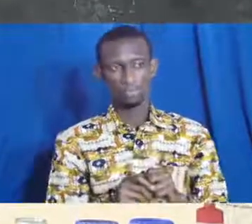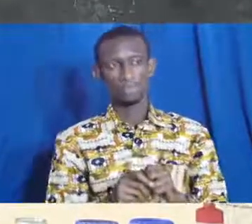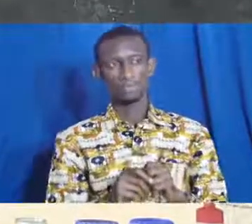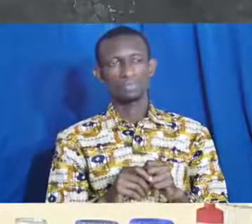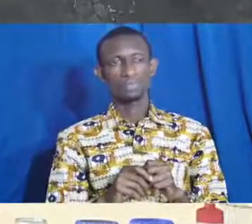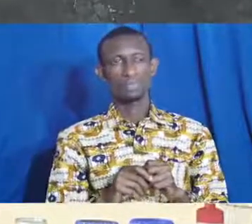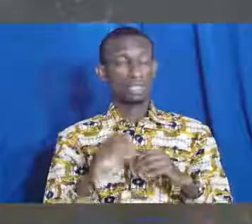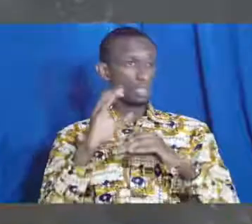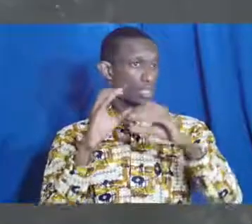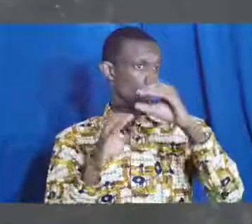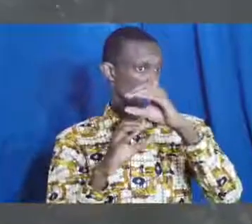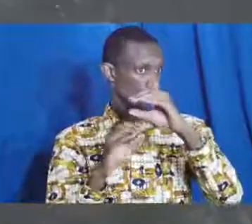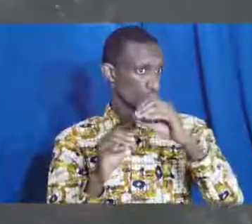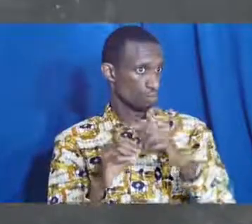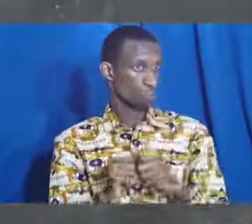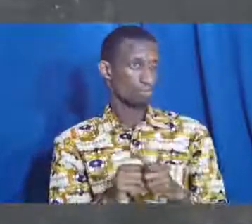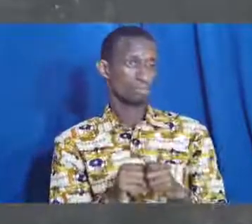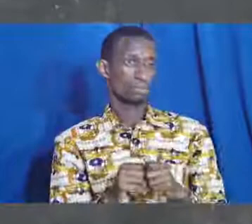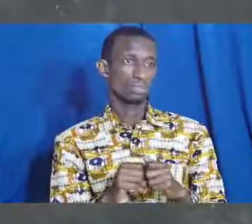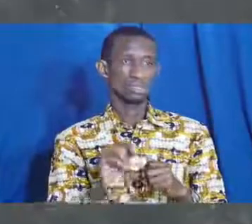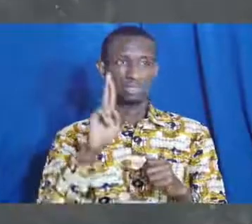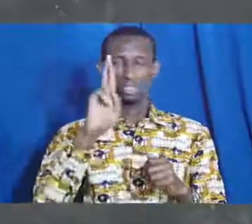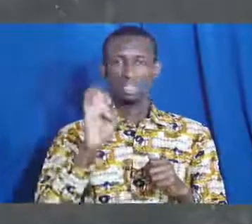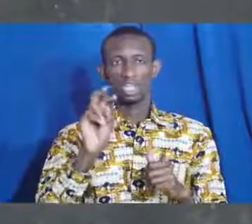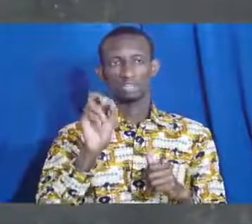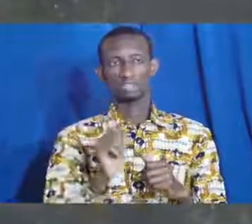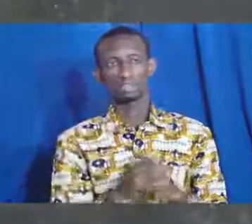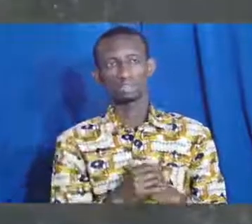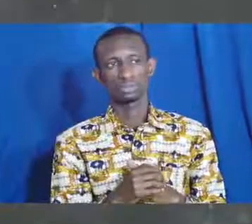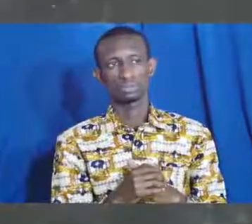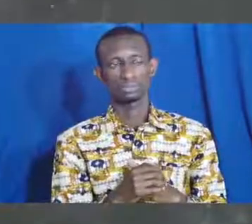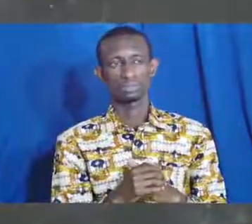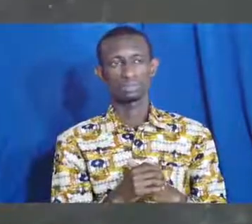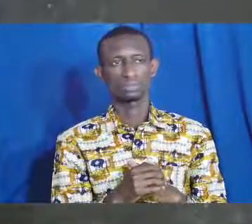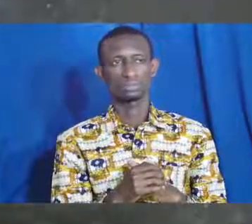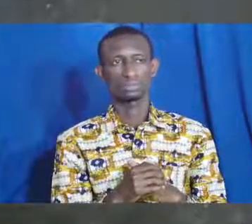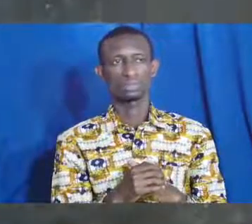call this one a photochemical reaction.